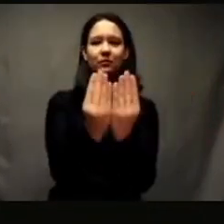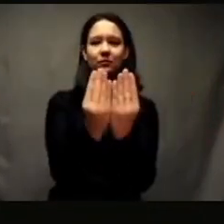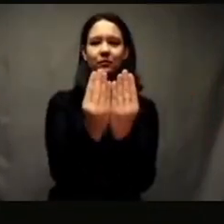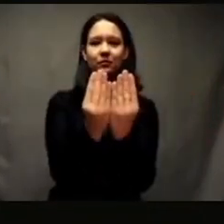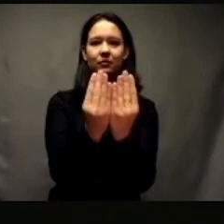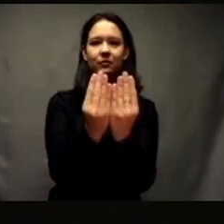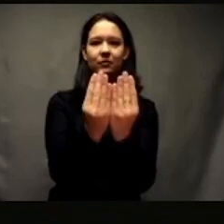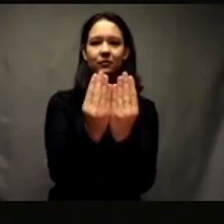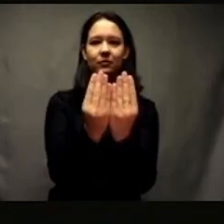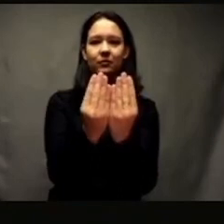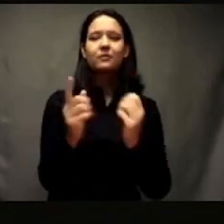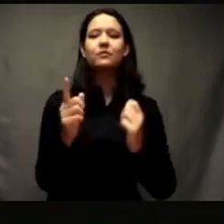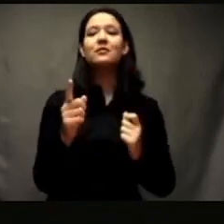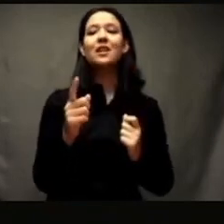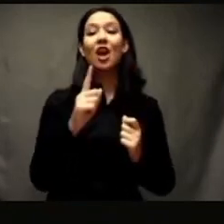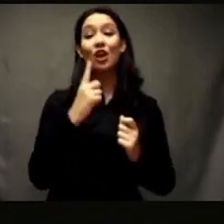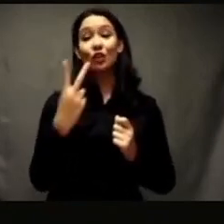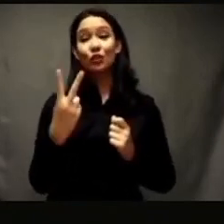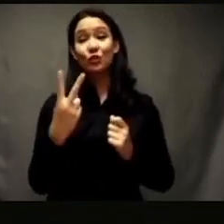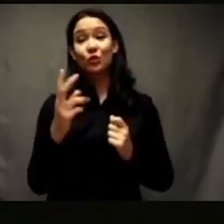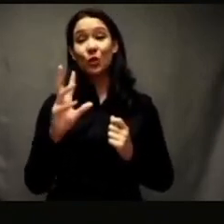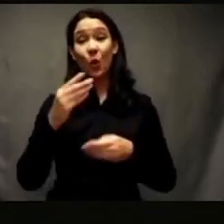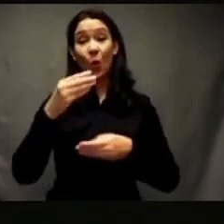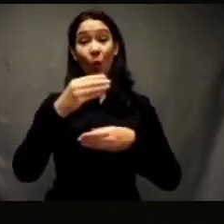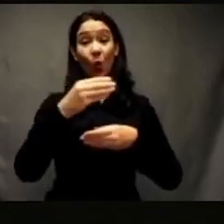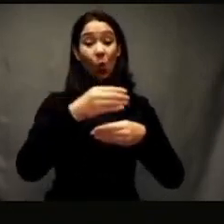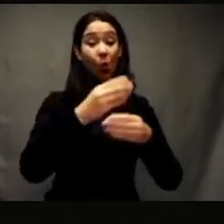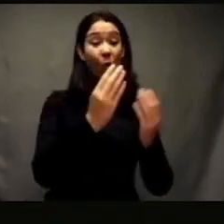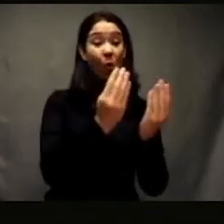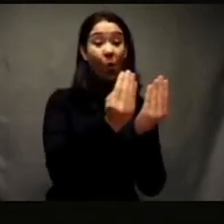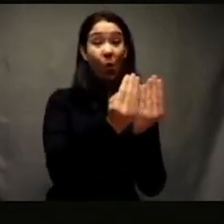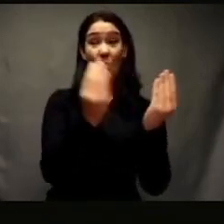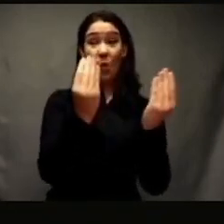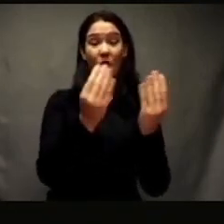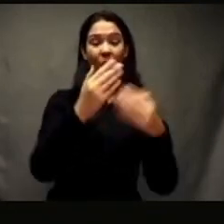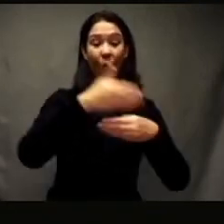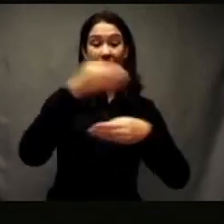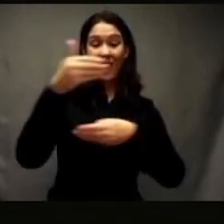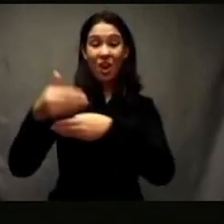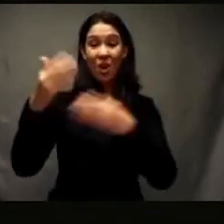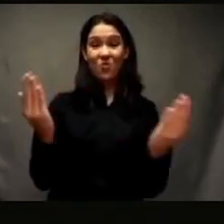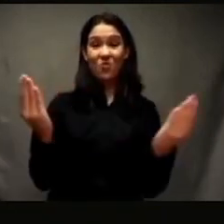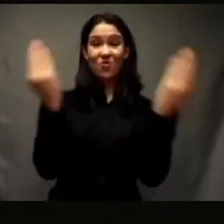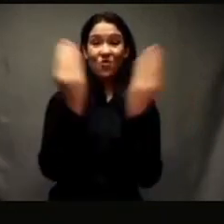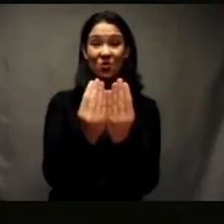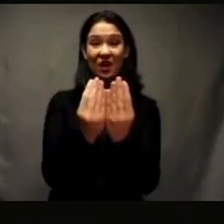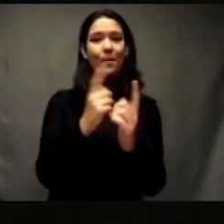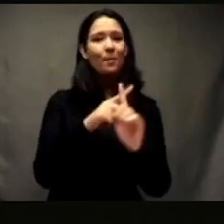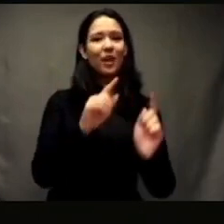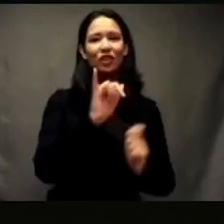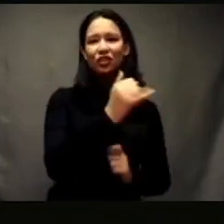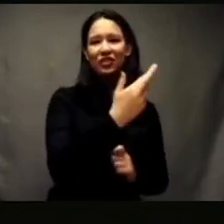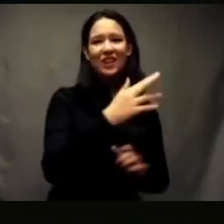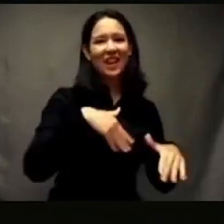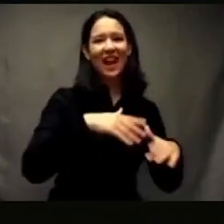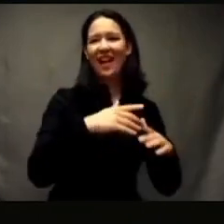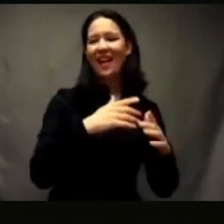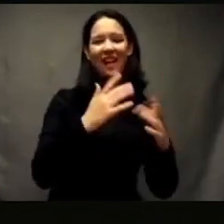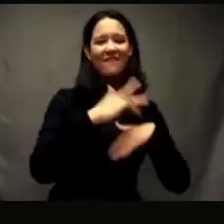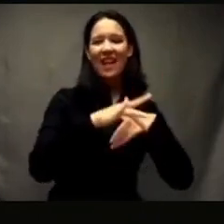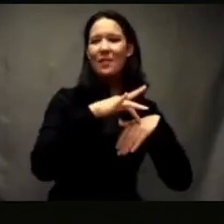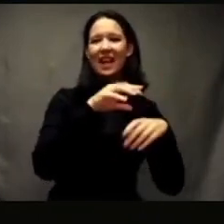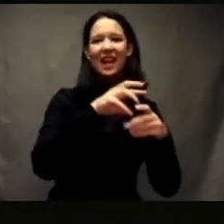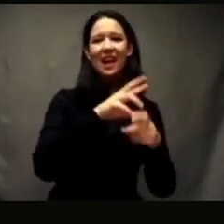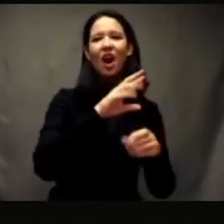I would say so, two windows next to each other, but the caveat there is that ScratchJr is not yet available in a web-based version,